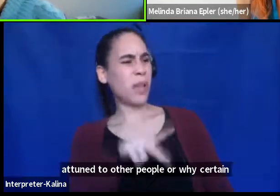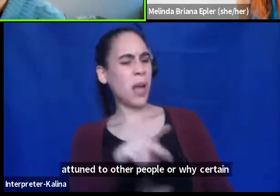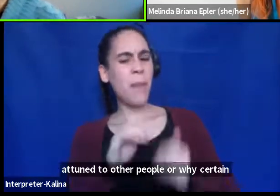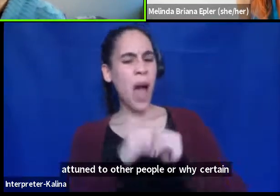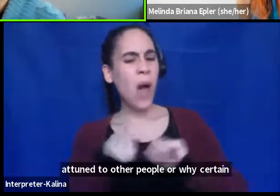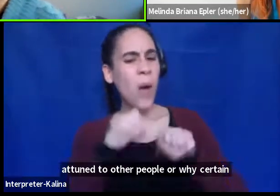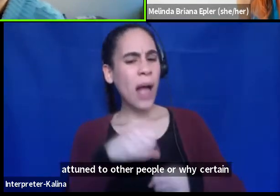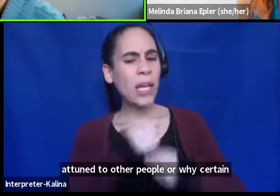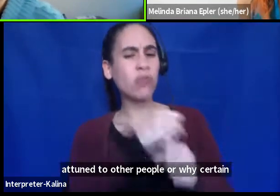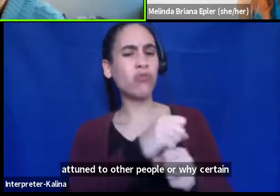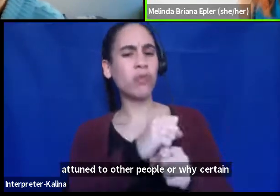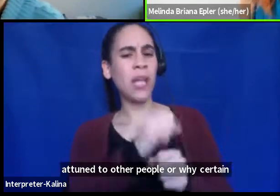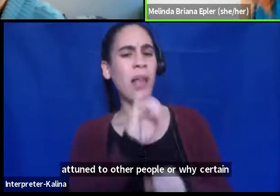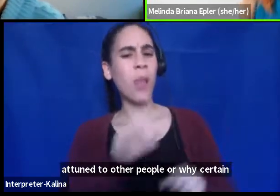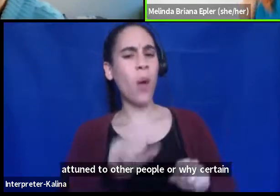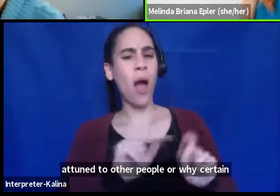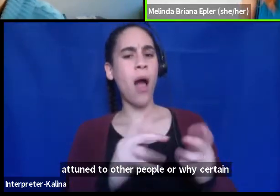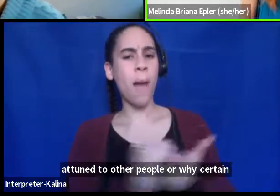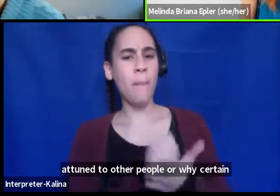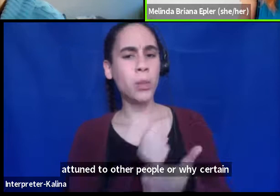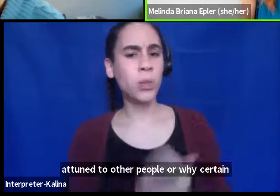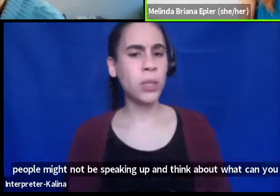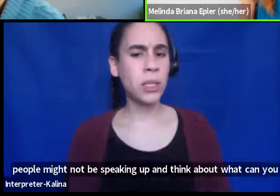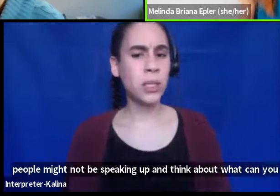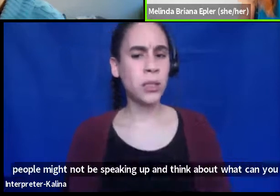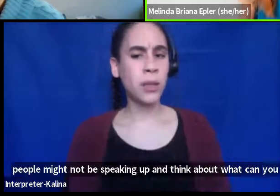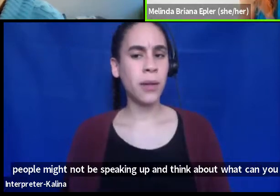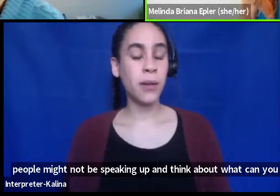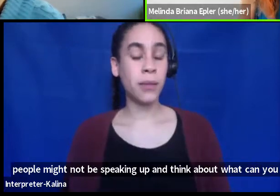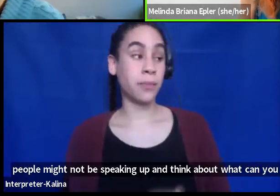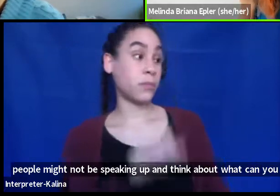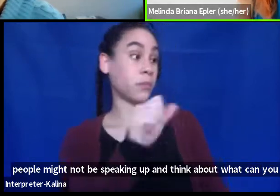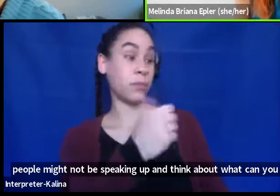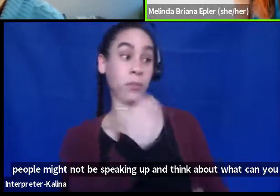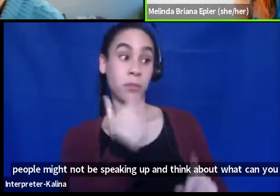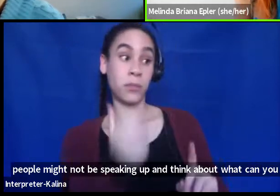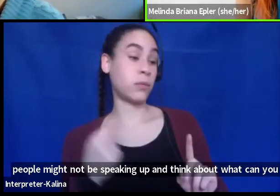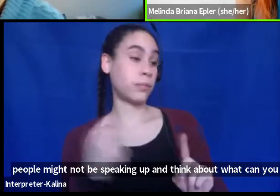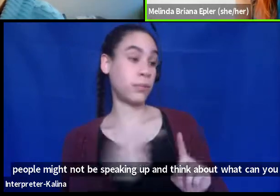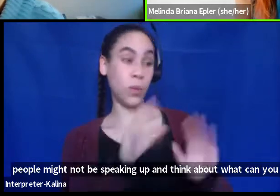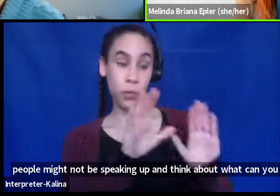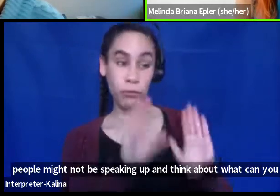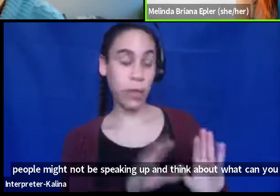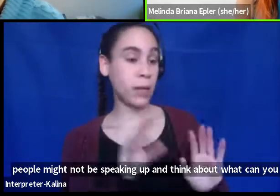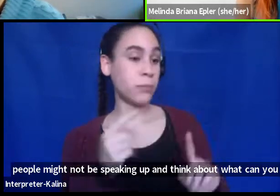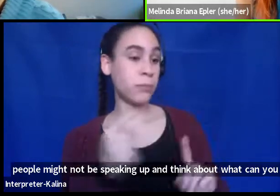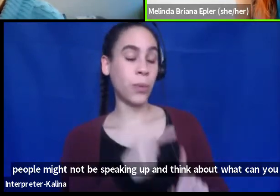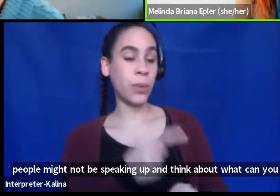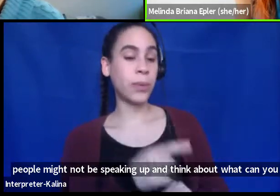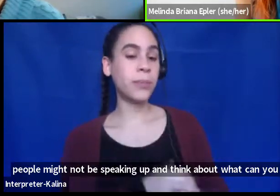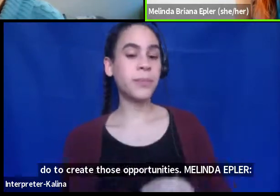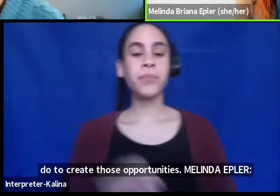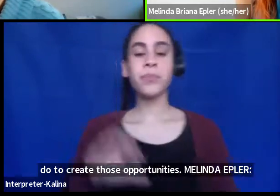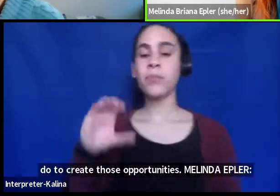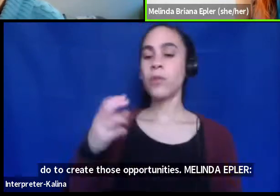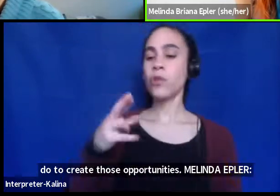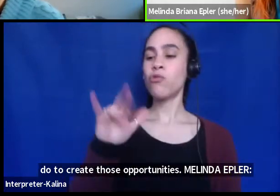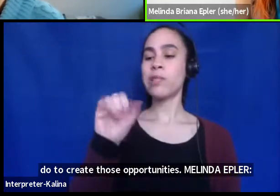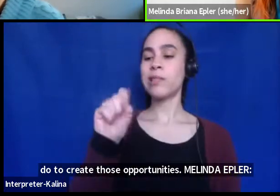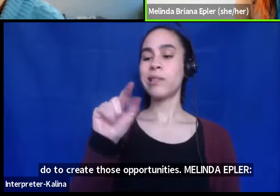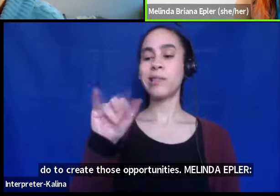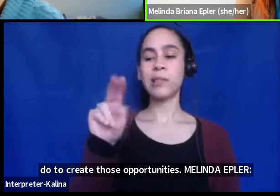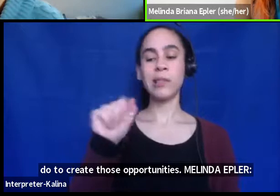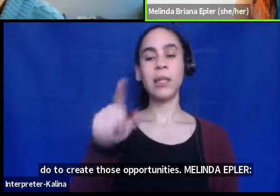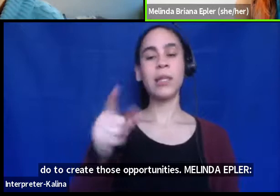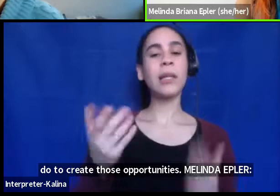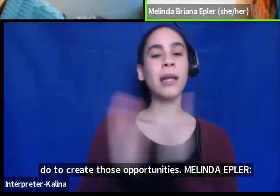those opportunities. Yeah, oh, that's a great point. Christina asks,